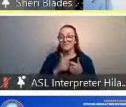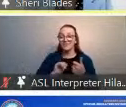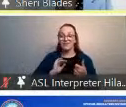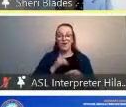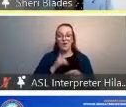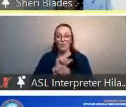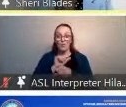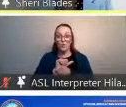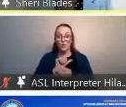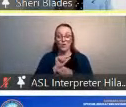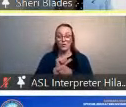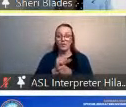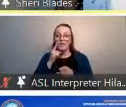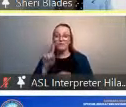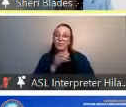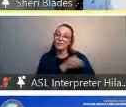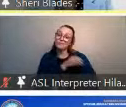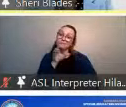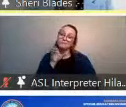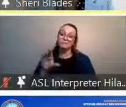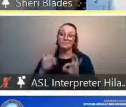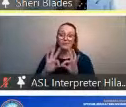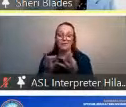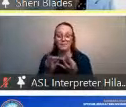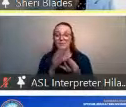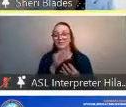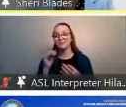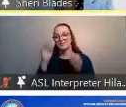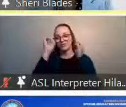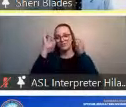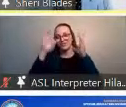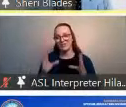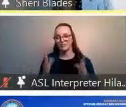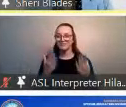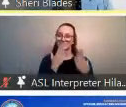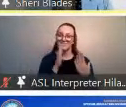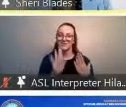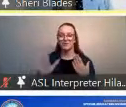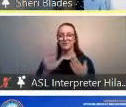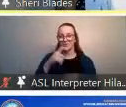empower families and educators. Thank you so much for your time.